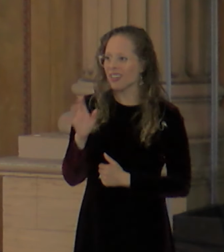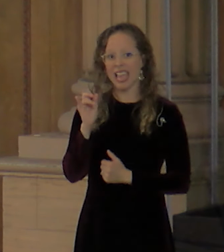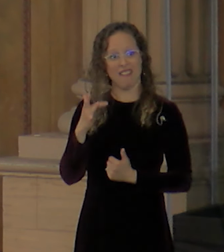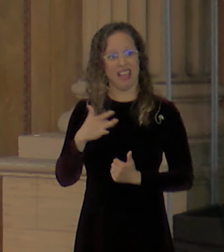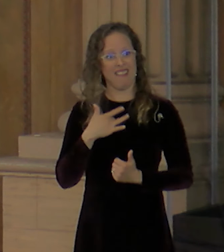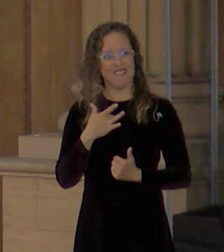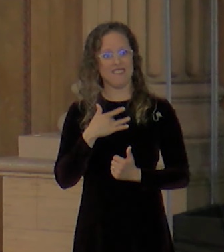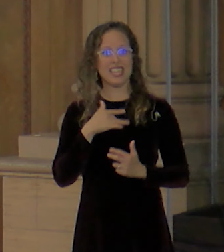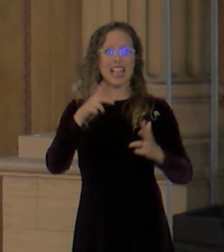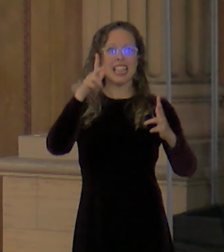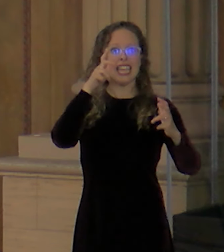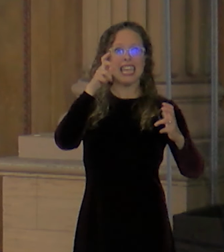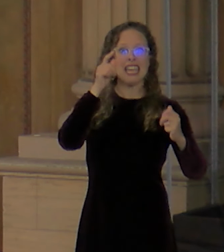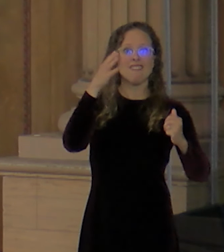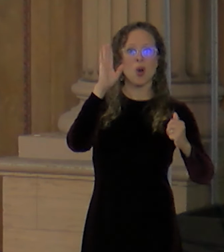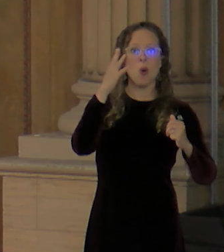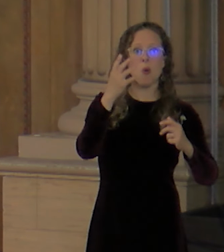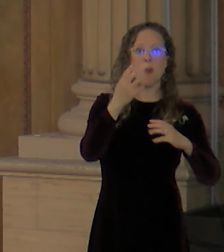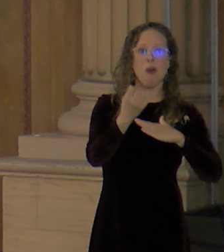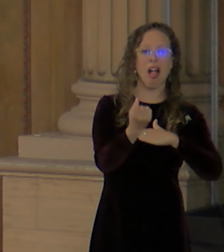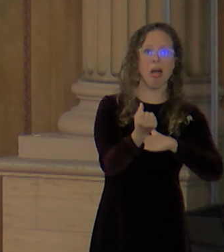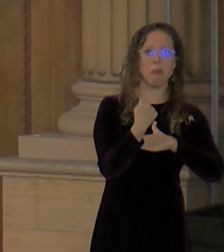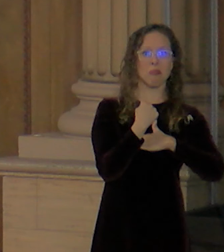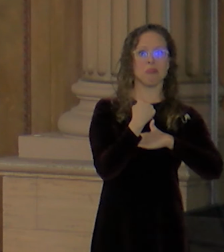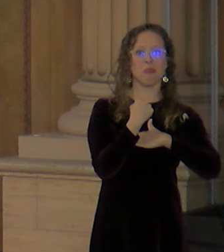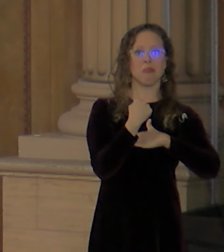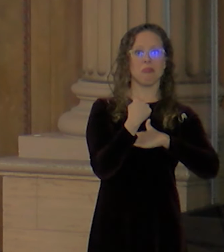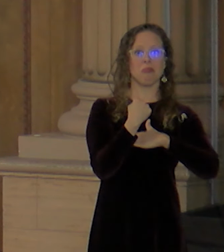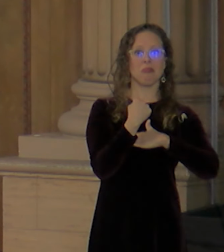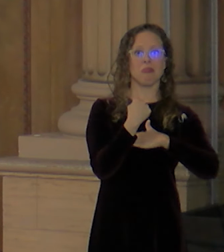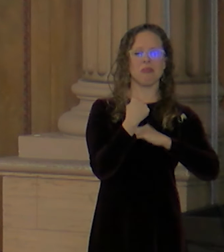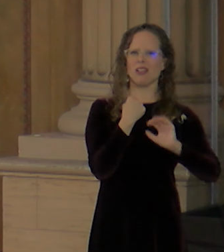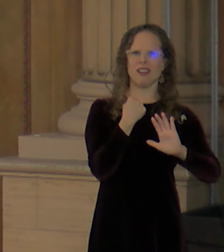evil circumstances will overwhelm me and win, that would all diminish.